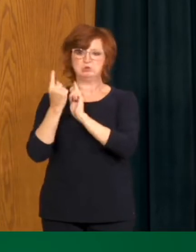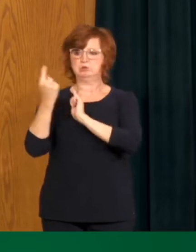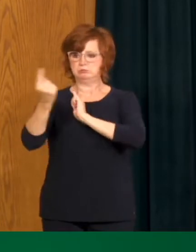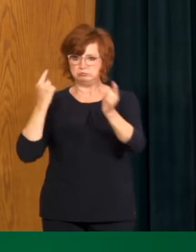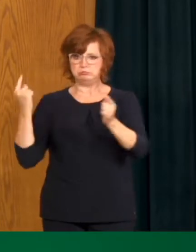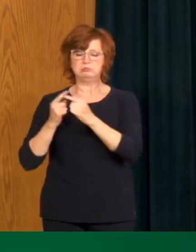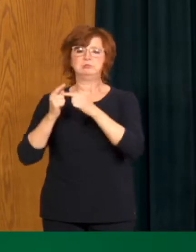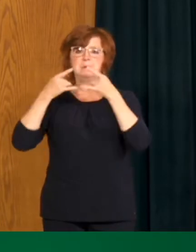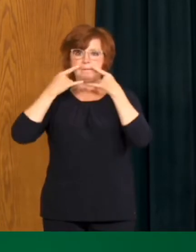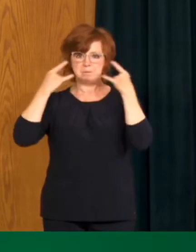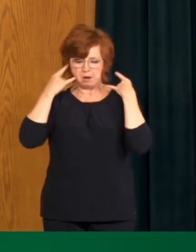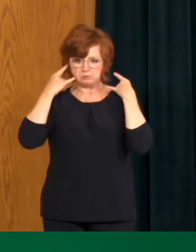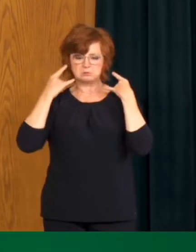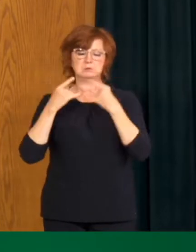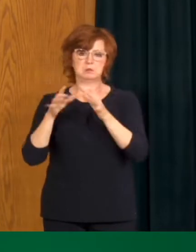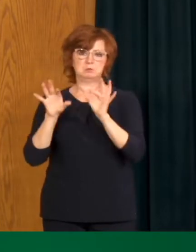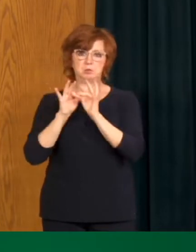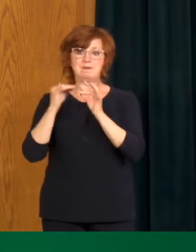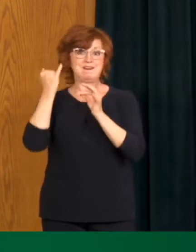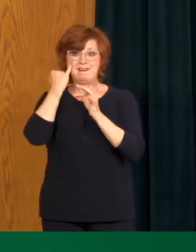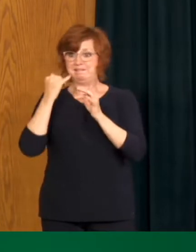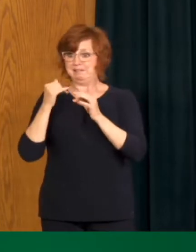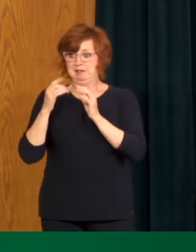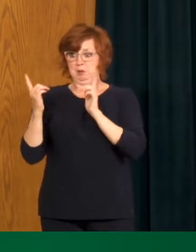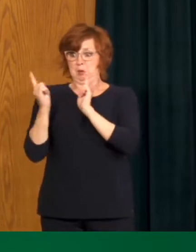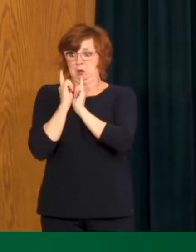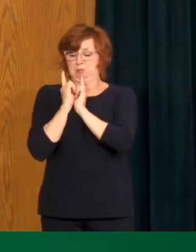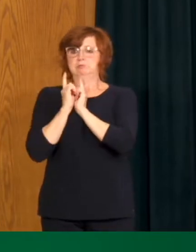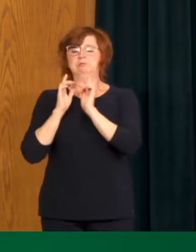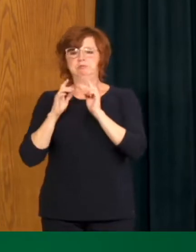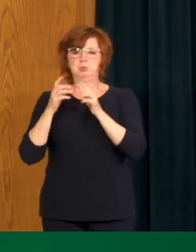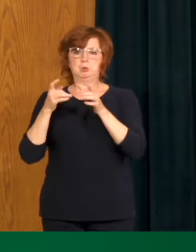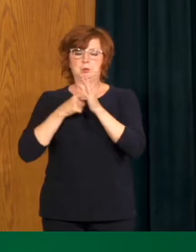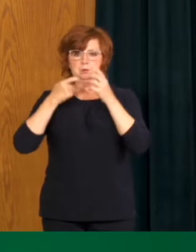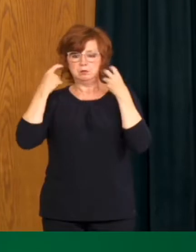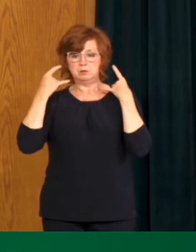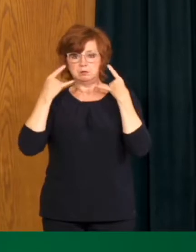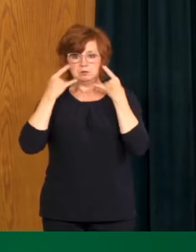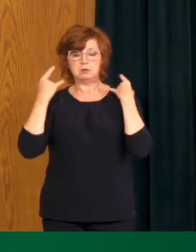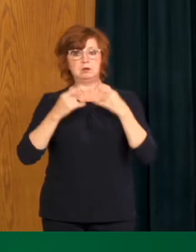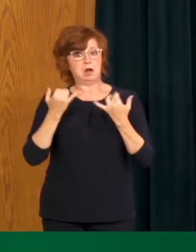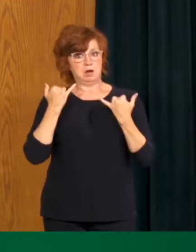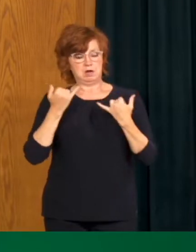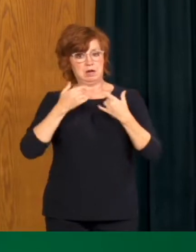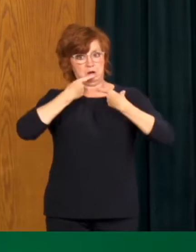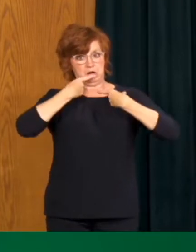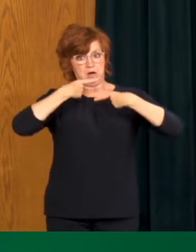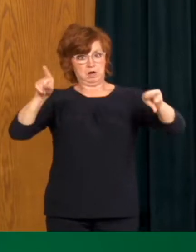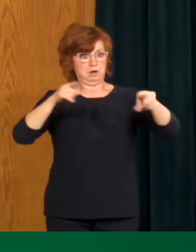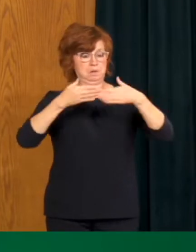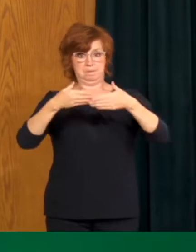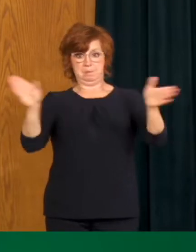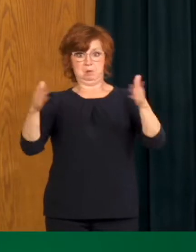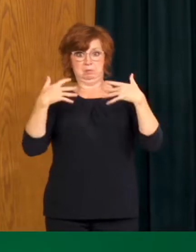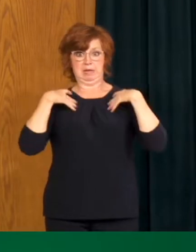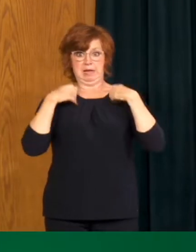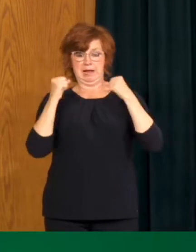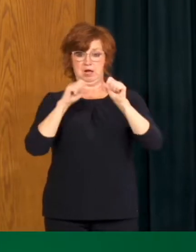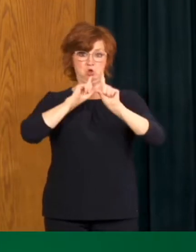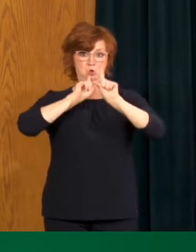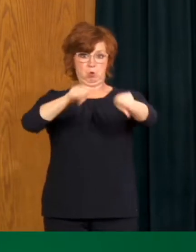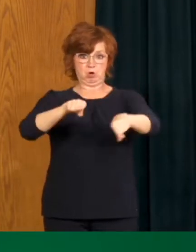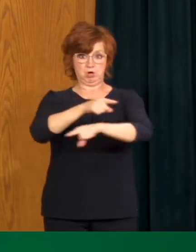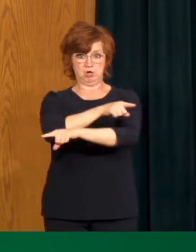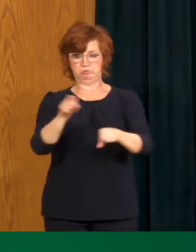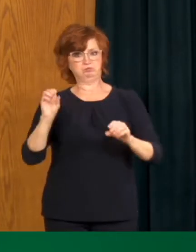physical distancing isn't possible. At this point, we're not issuing any new public health orders or ordering any closure specific